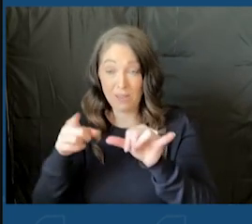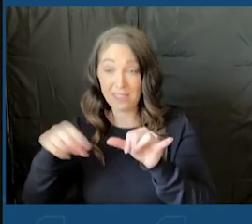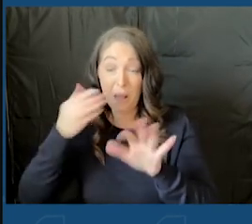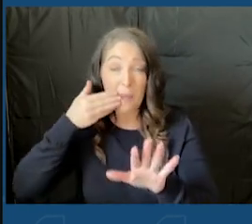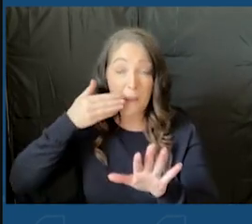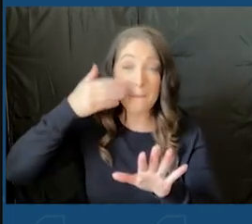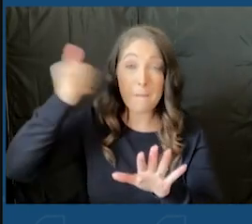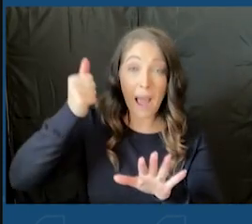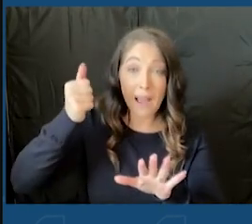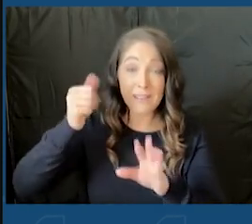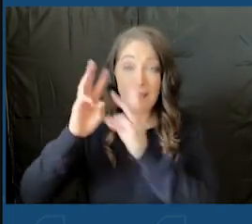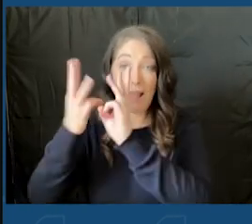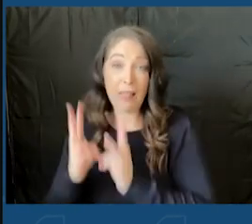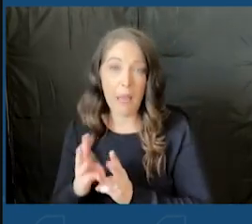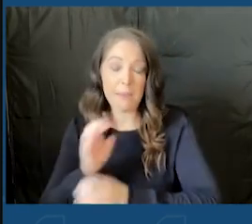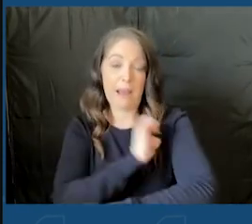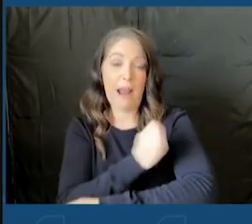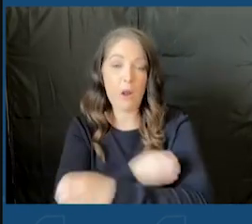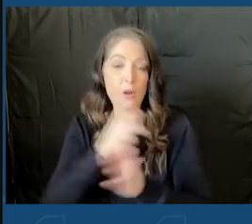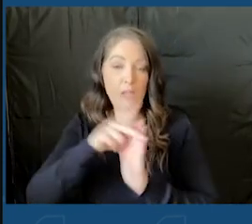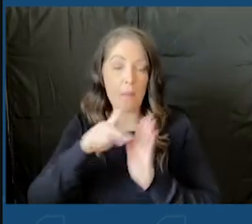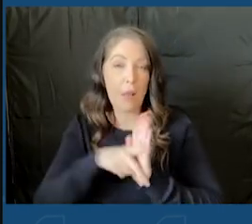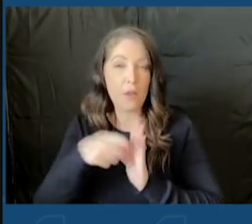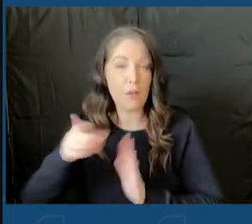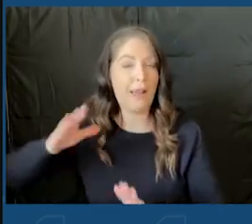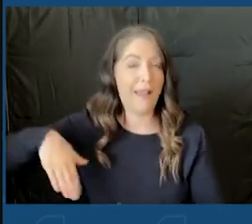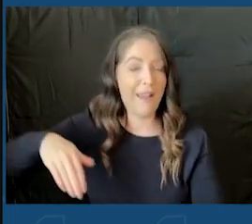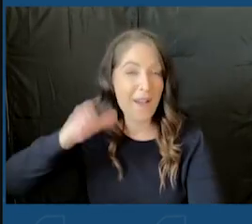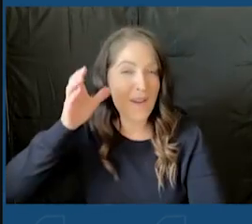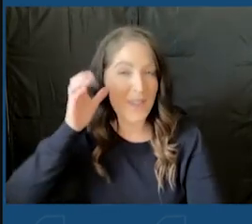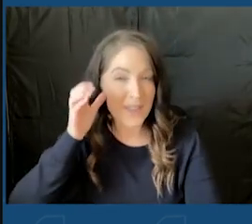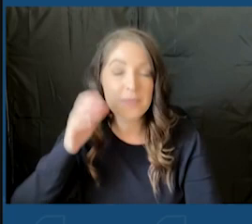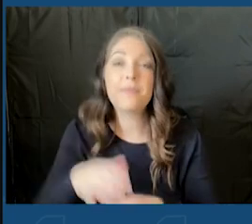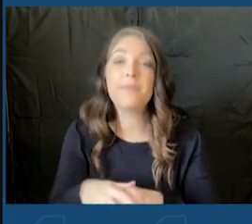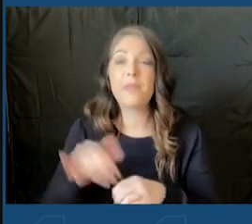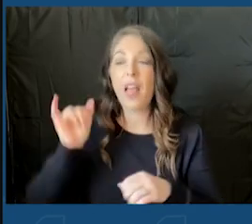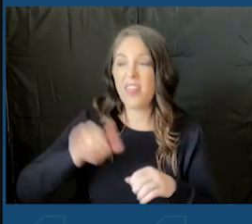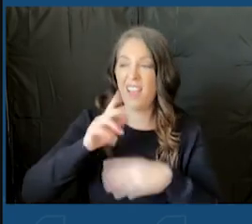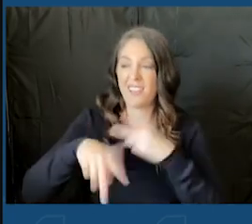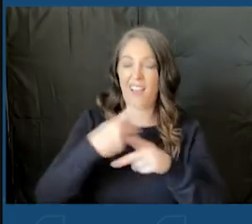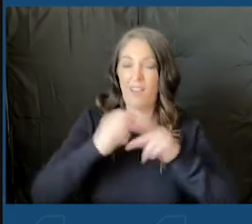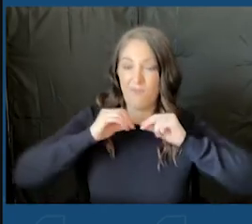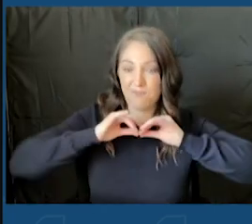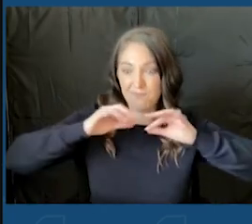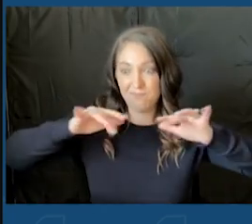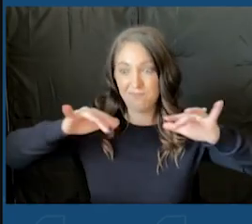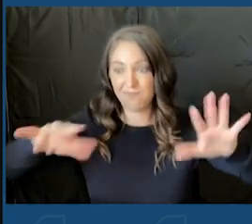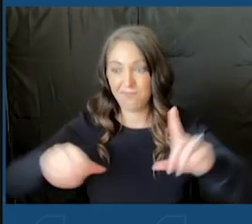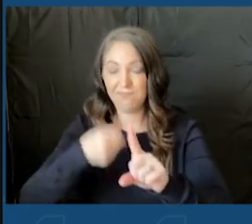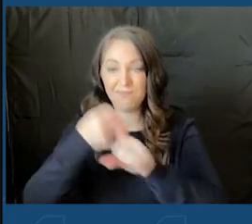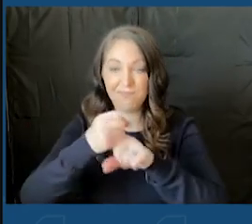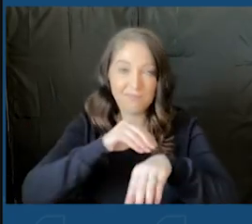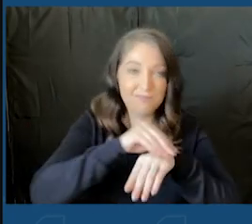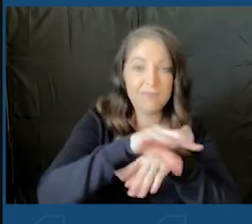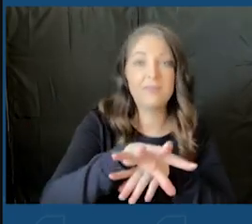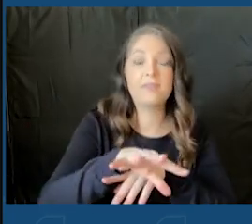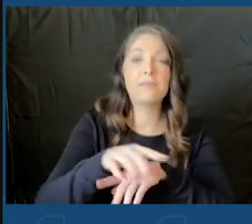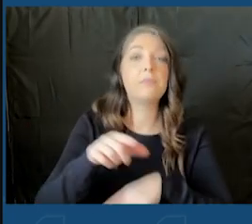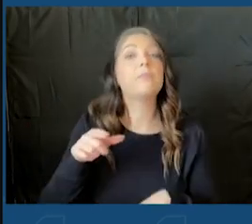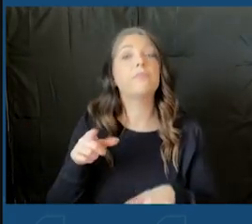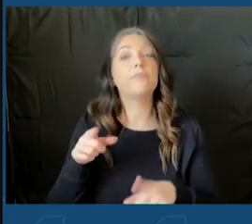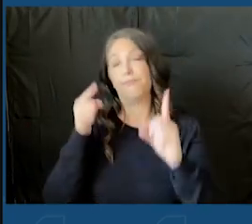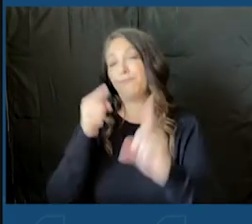never heard of. So that's the kind of ripple effect. The bottom line is this will help create jobs,